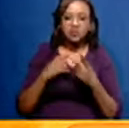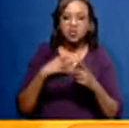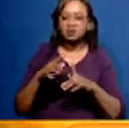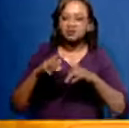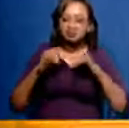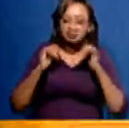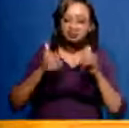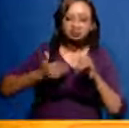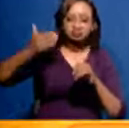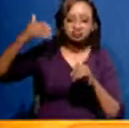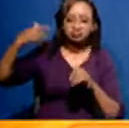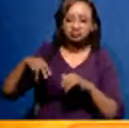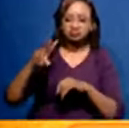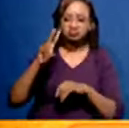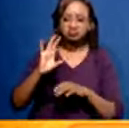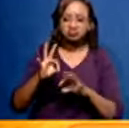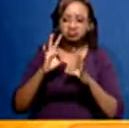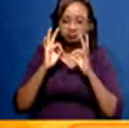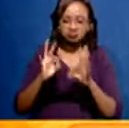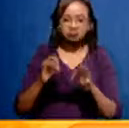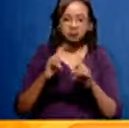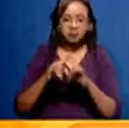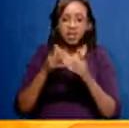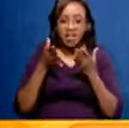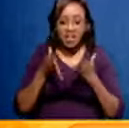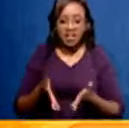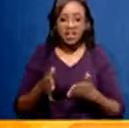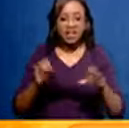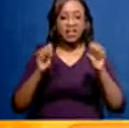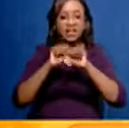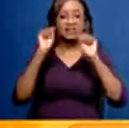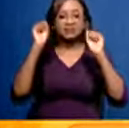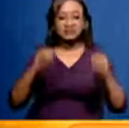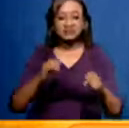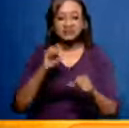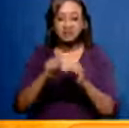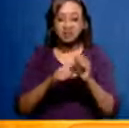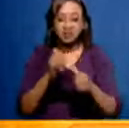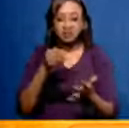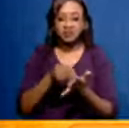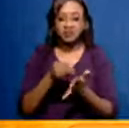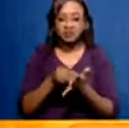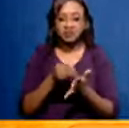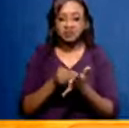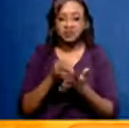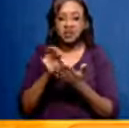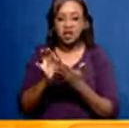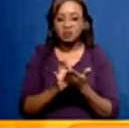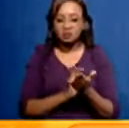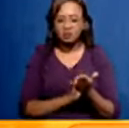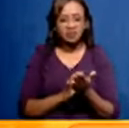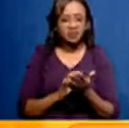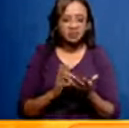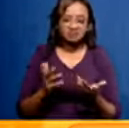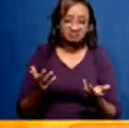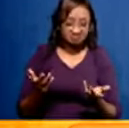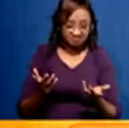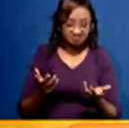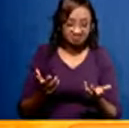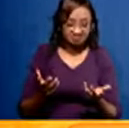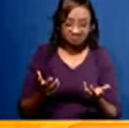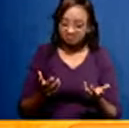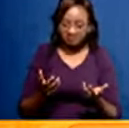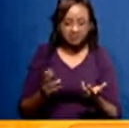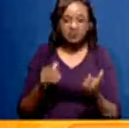chancellors. The systems are in place. It's not about financial accountability in the organization, which is the challenge. It's the lack